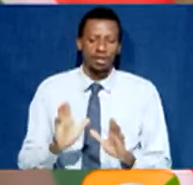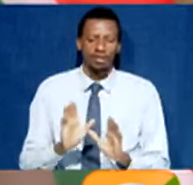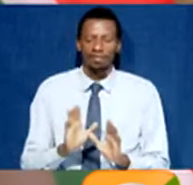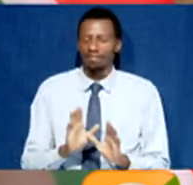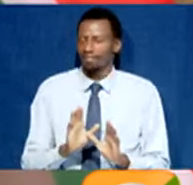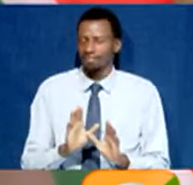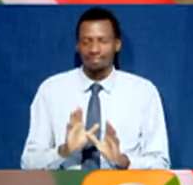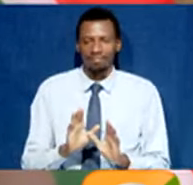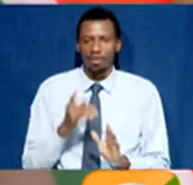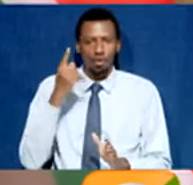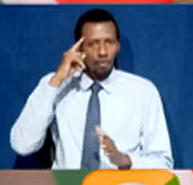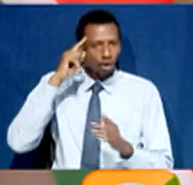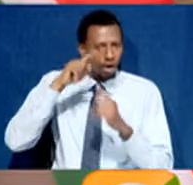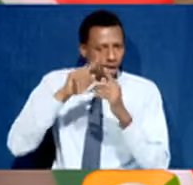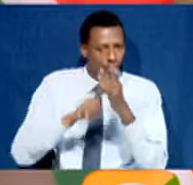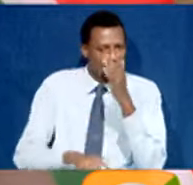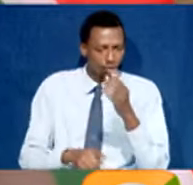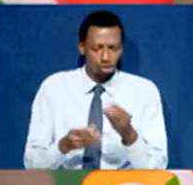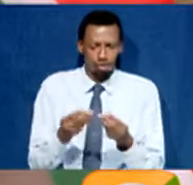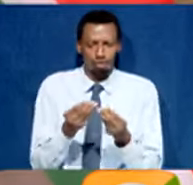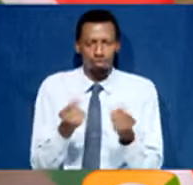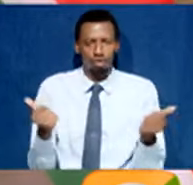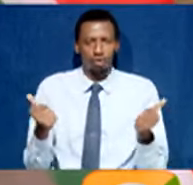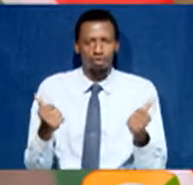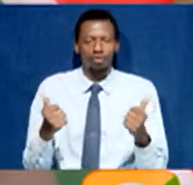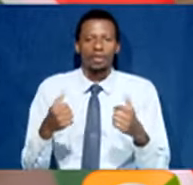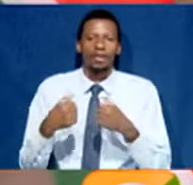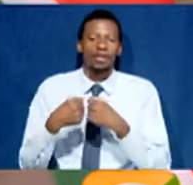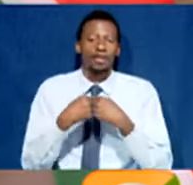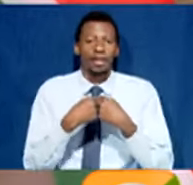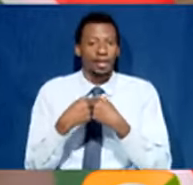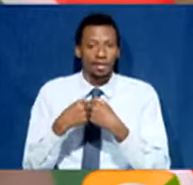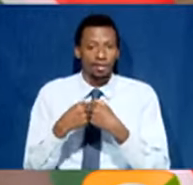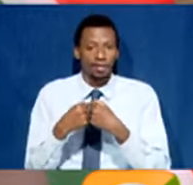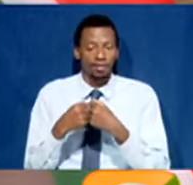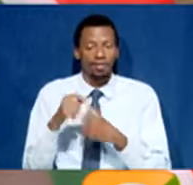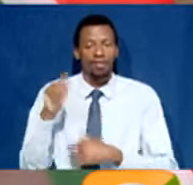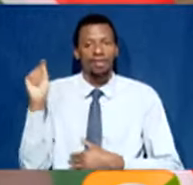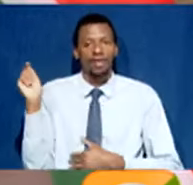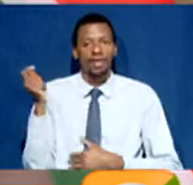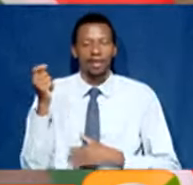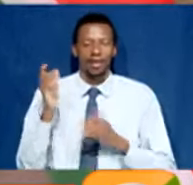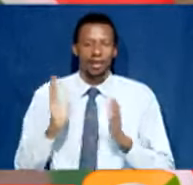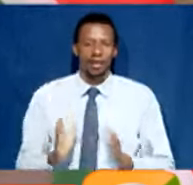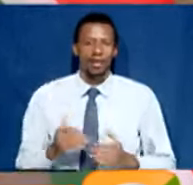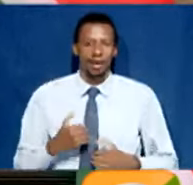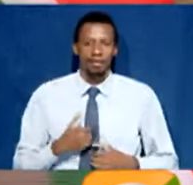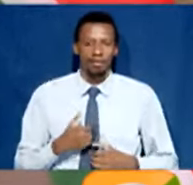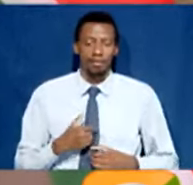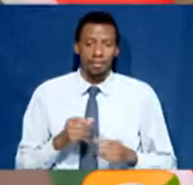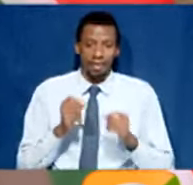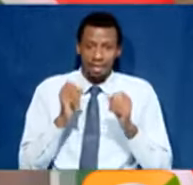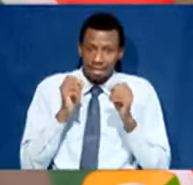I have traveled to sort out the matters of Kenya. If I didn't package